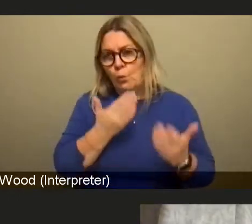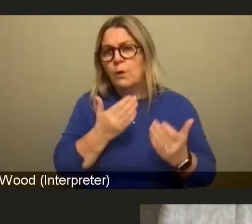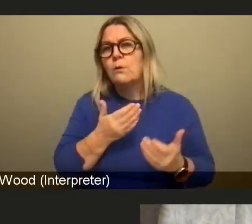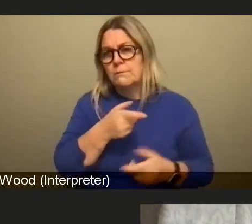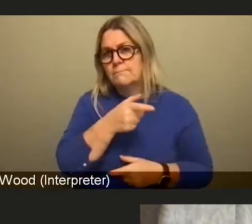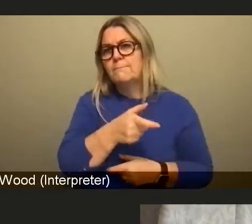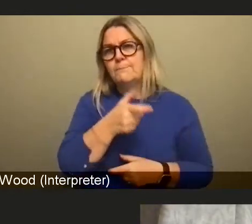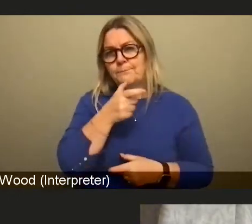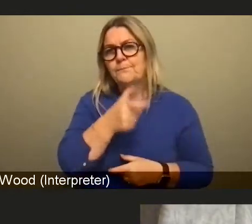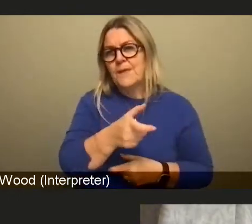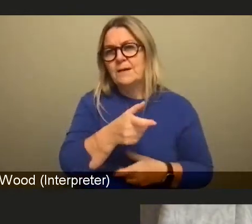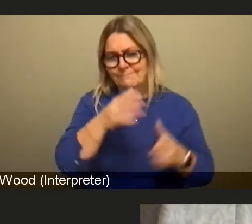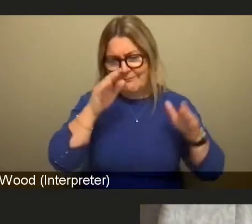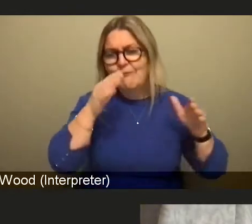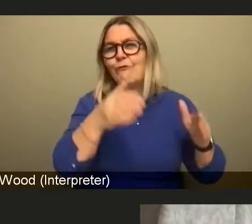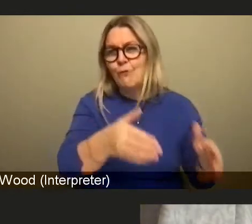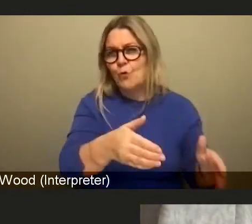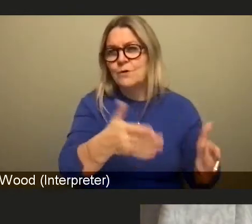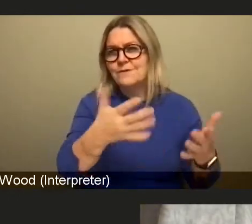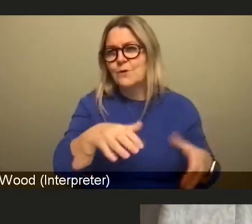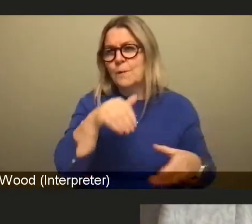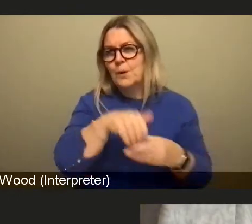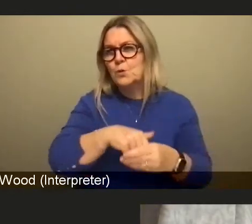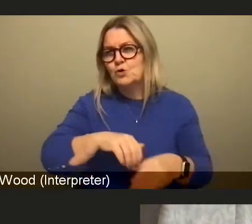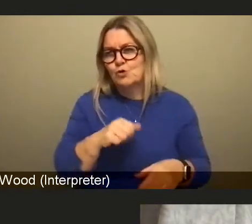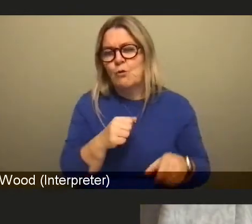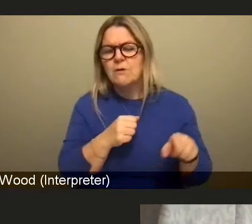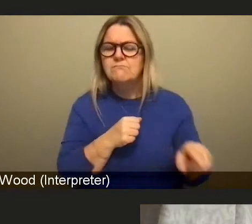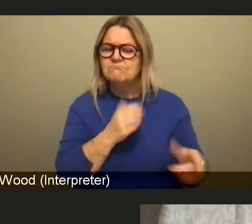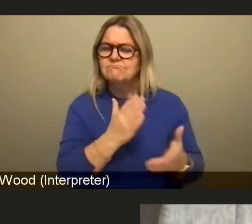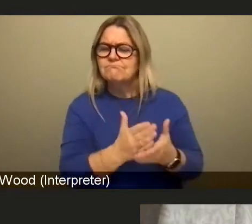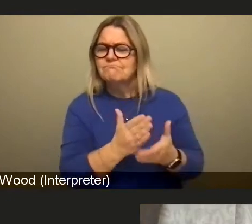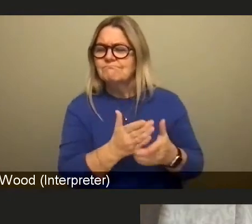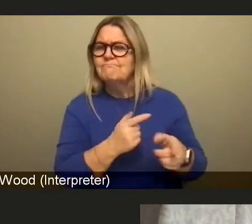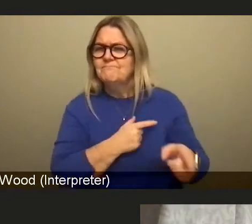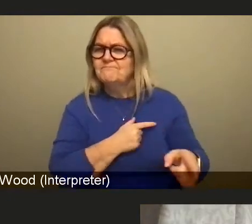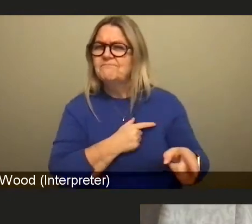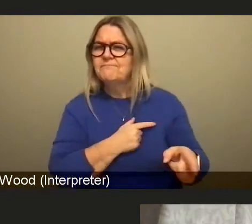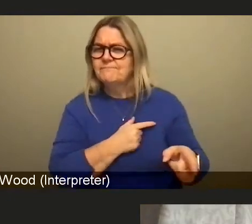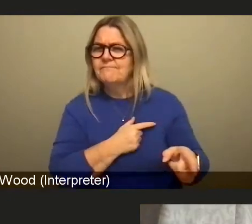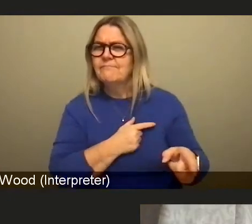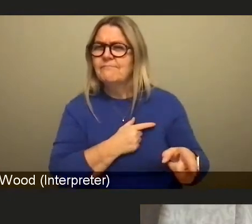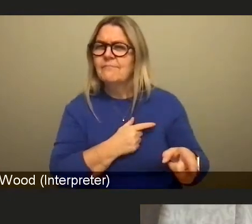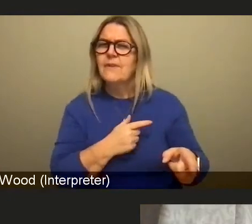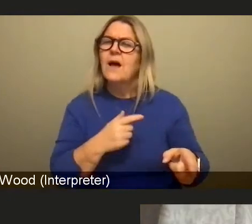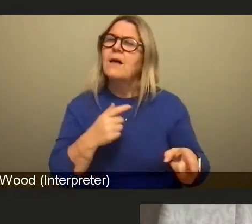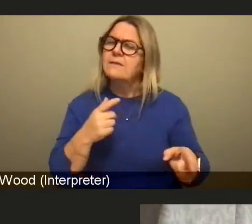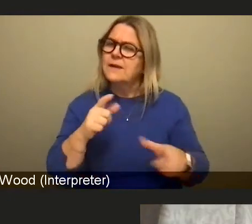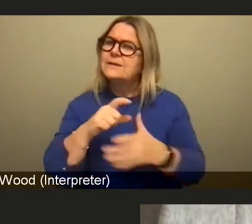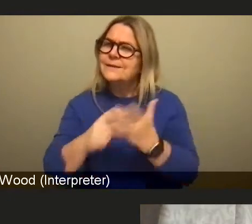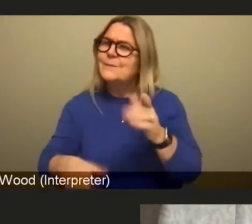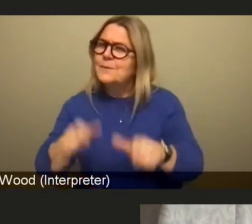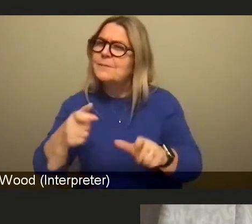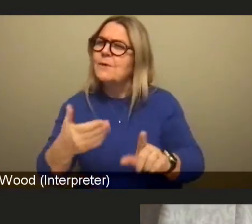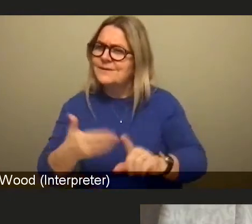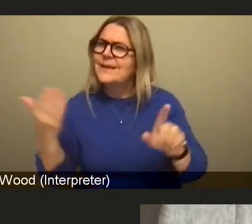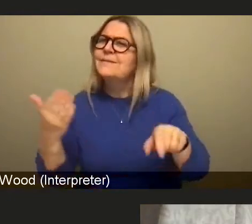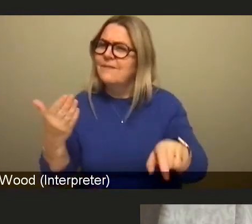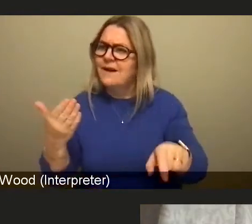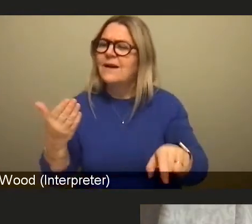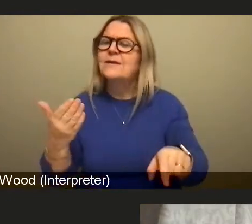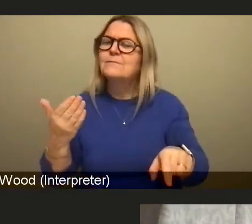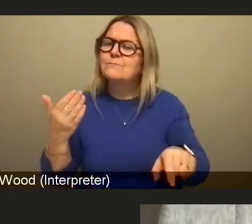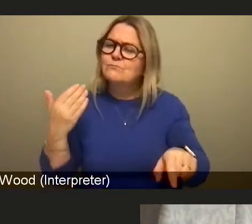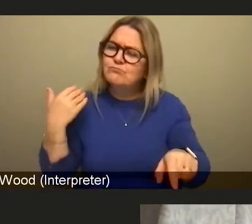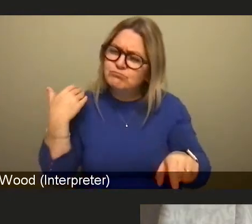employability. It's something which I think disabled people have identified for quite some time has been missing from the debate